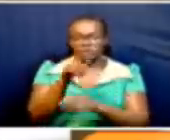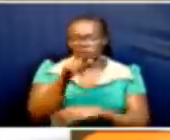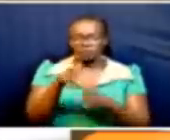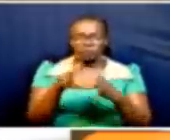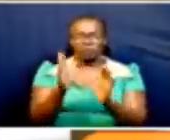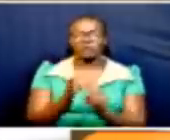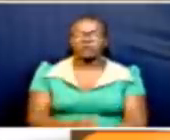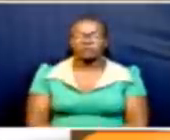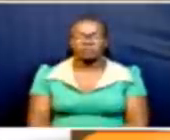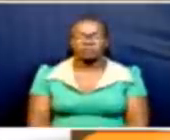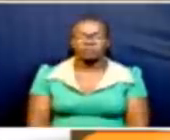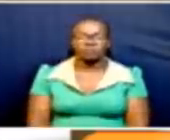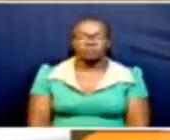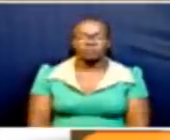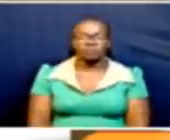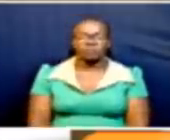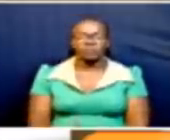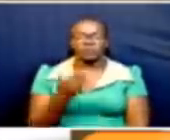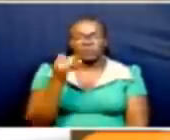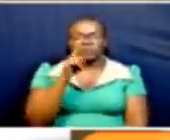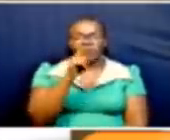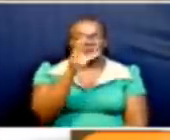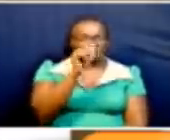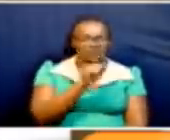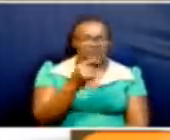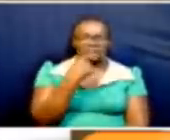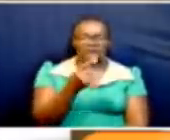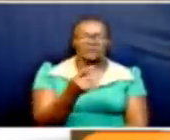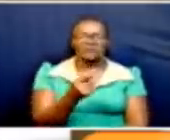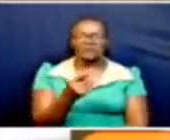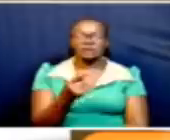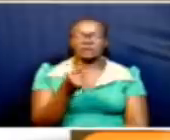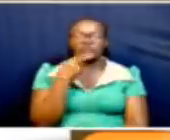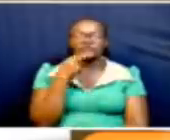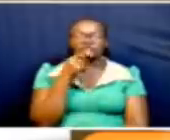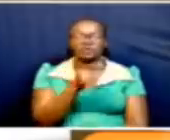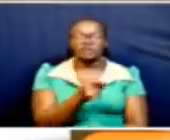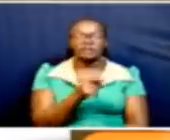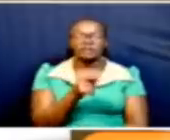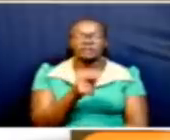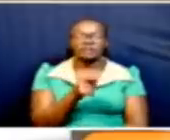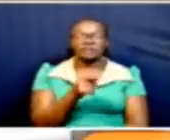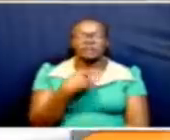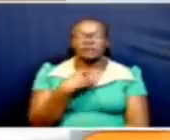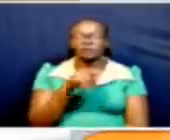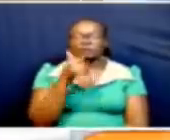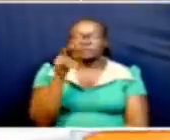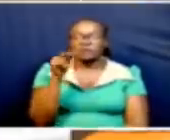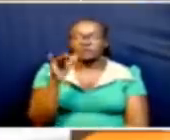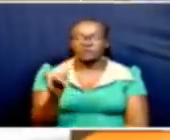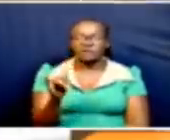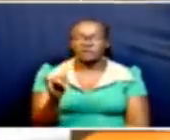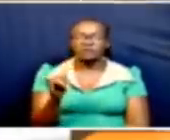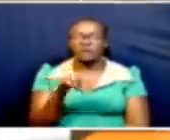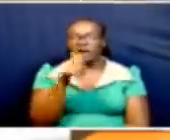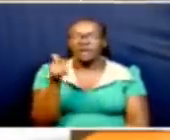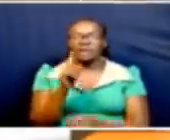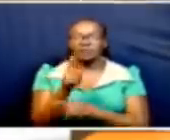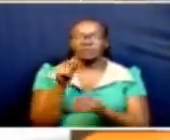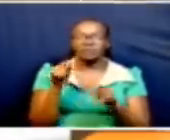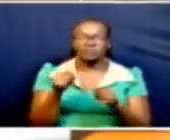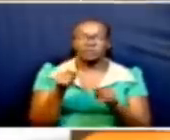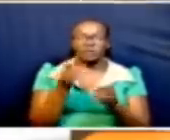misleading Kenyan citizens, because one cabinet secretary is saying that this sugars, mercury. Another cabinet secretary today confirms